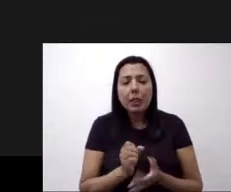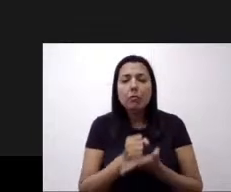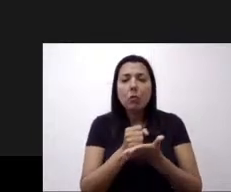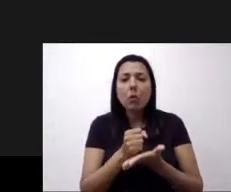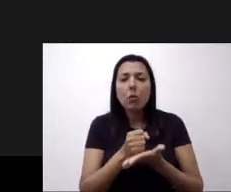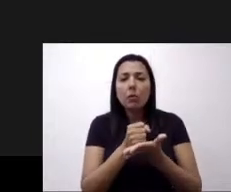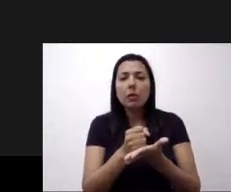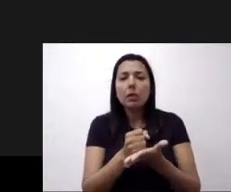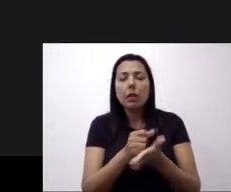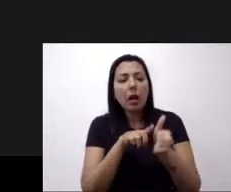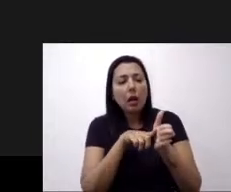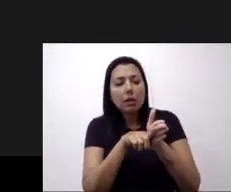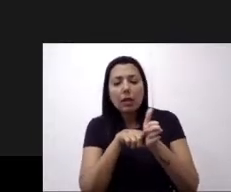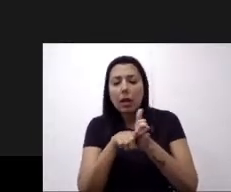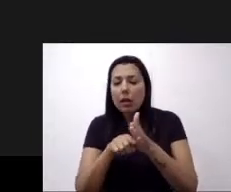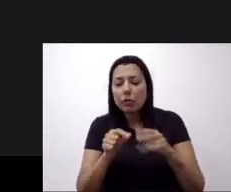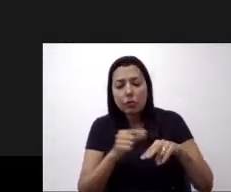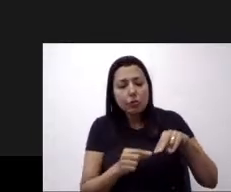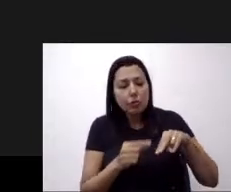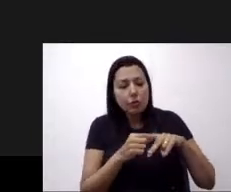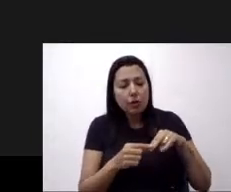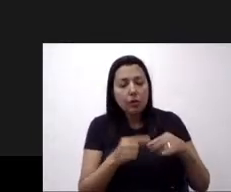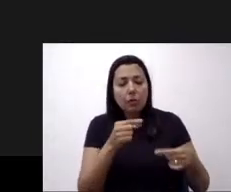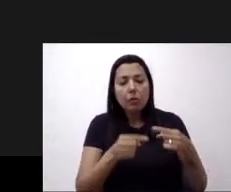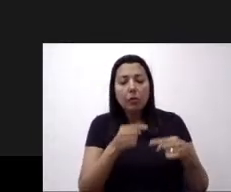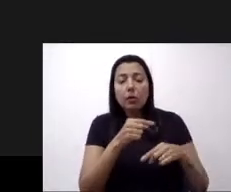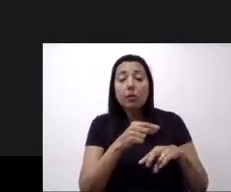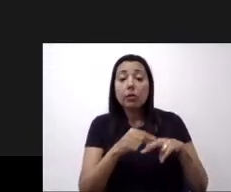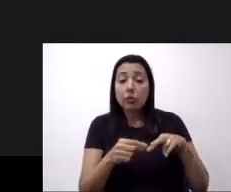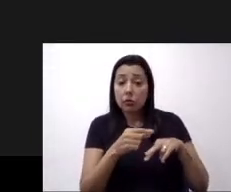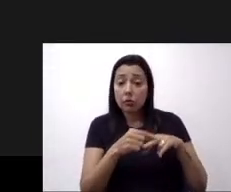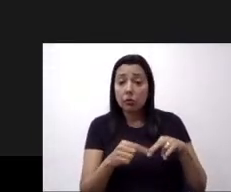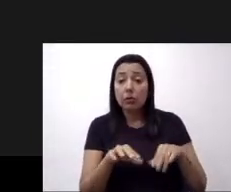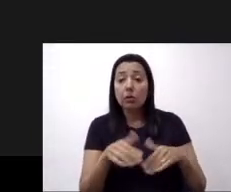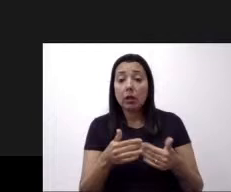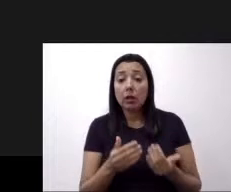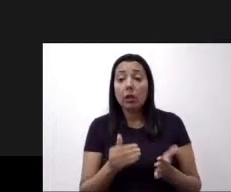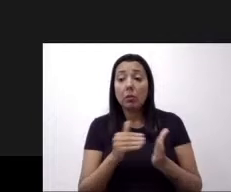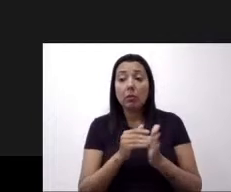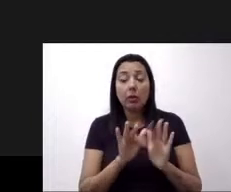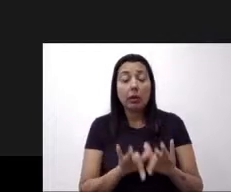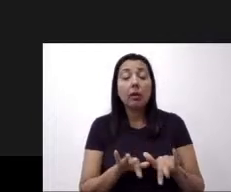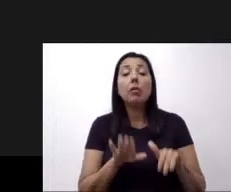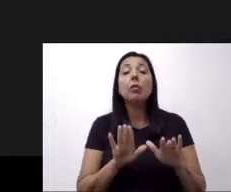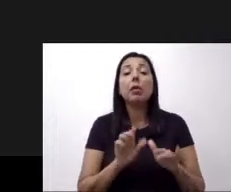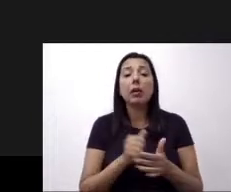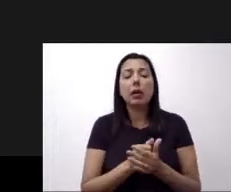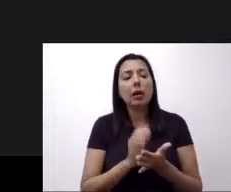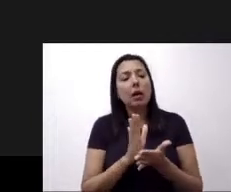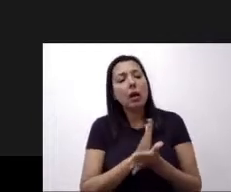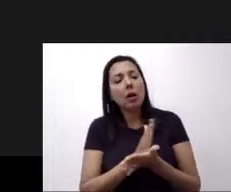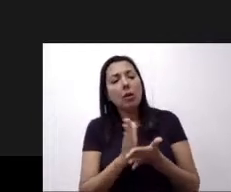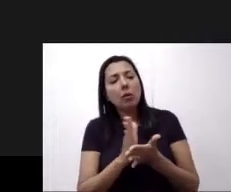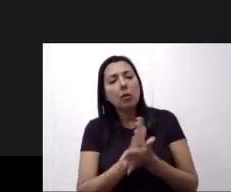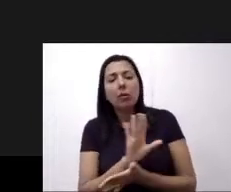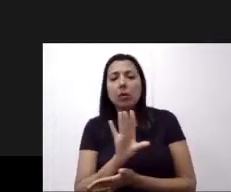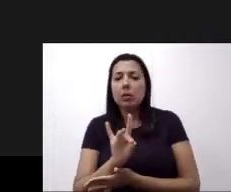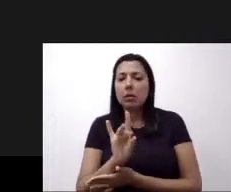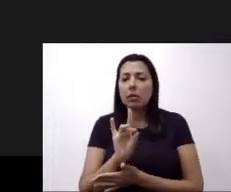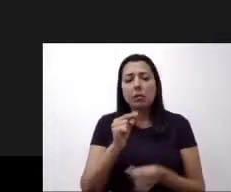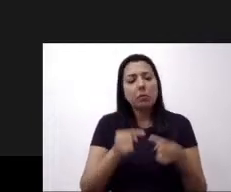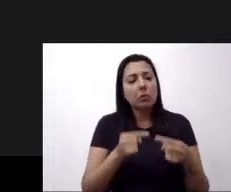analysis. And last but not least, a few political scientists with great legitimacy, such as Pierre